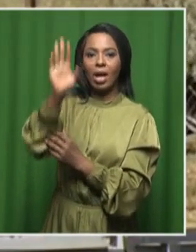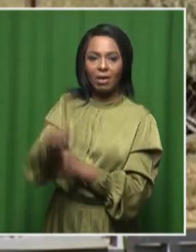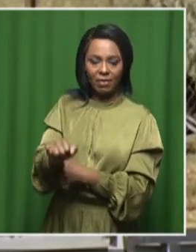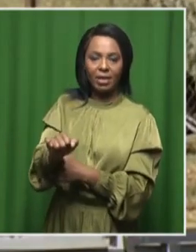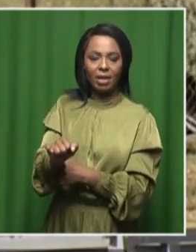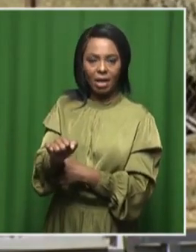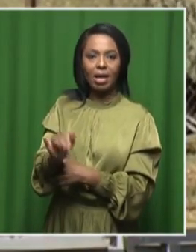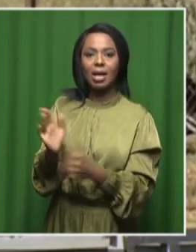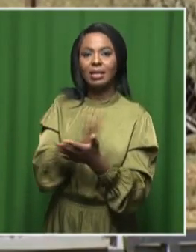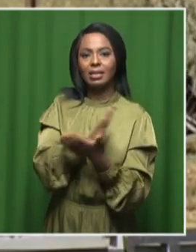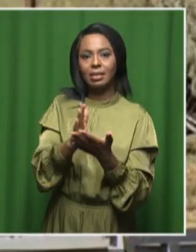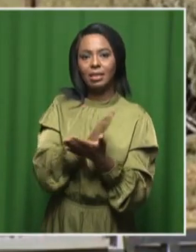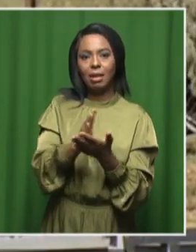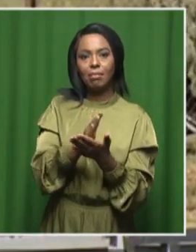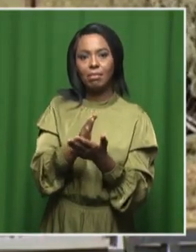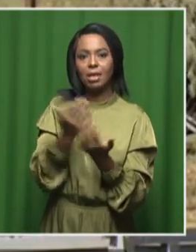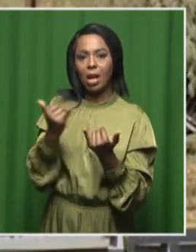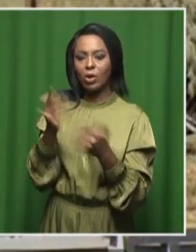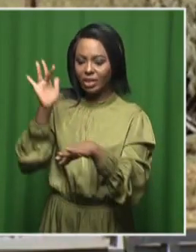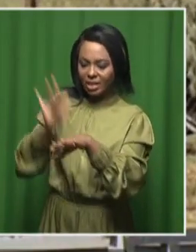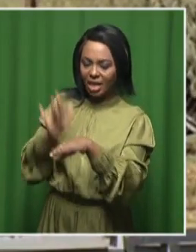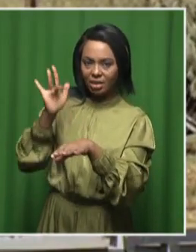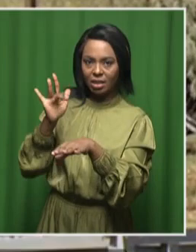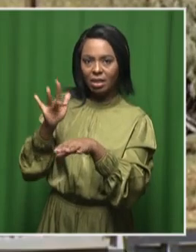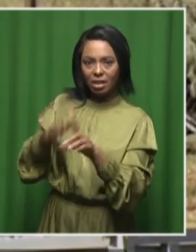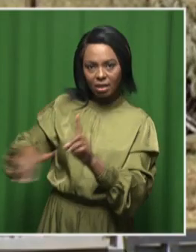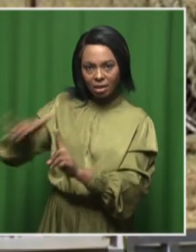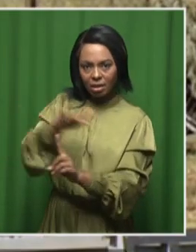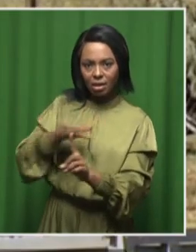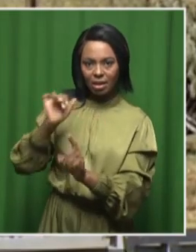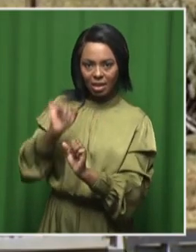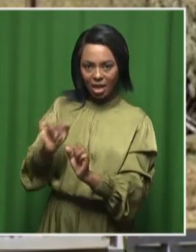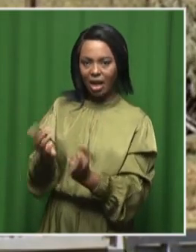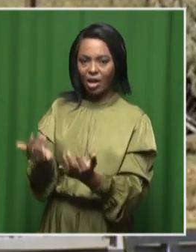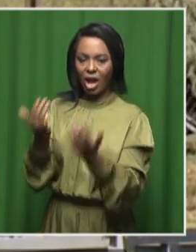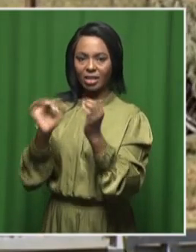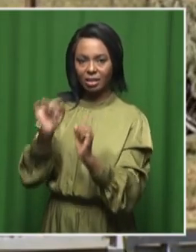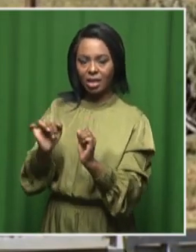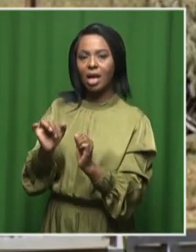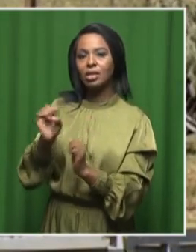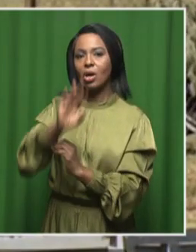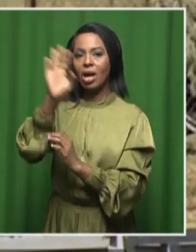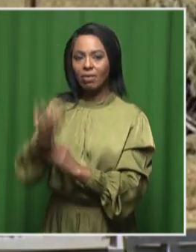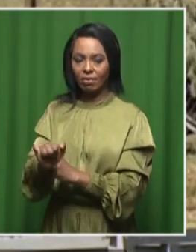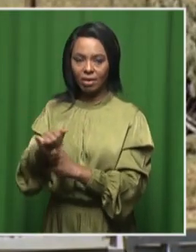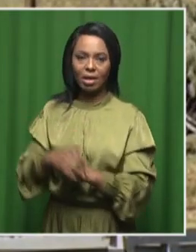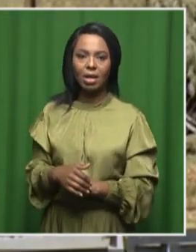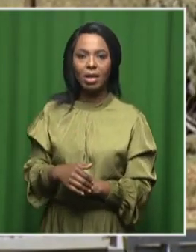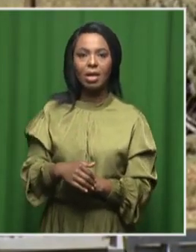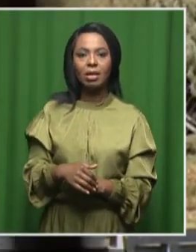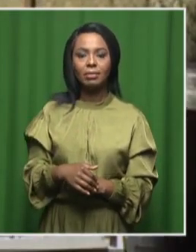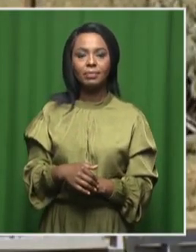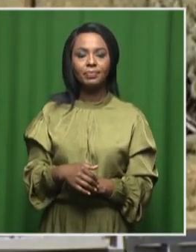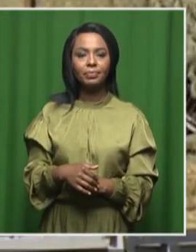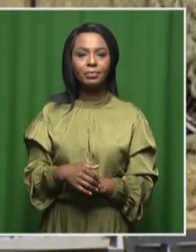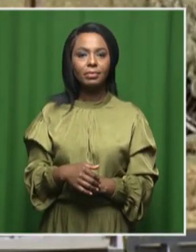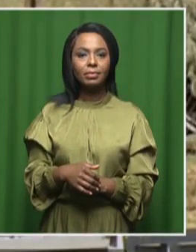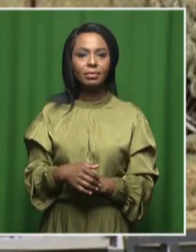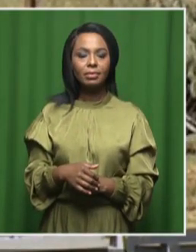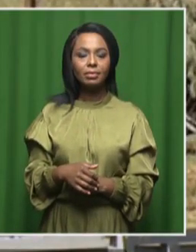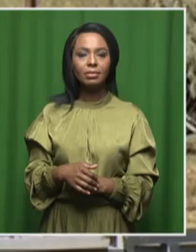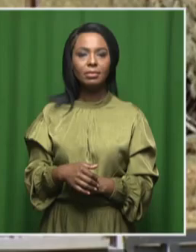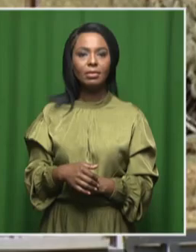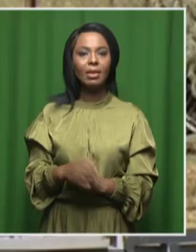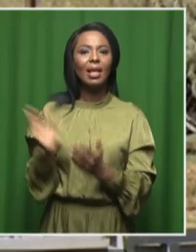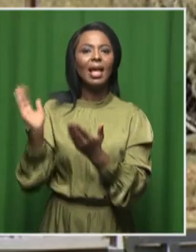shortly the South African grass. So we're looking forward that this animal will improve in the next weeks, their health condition. Well, what